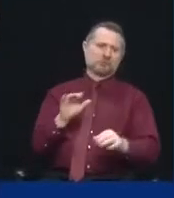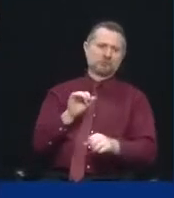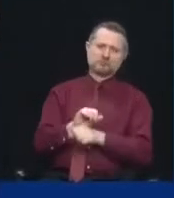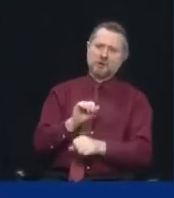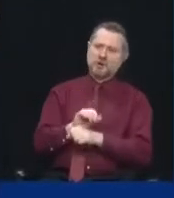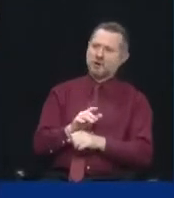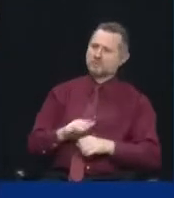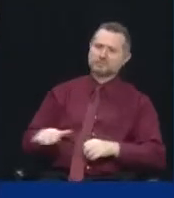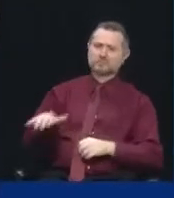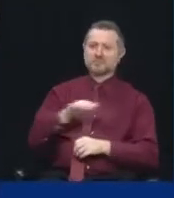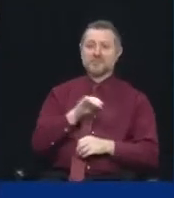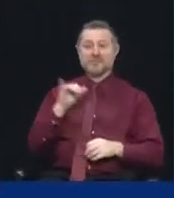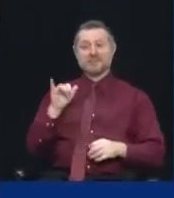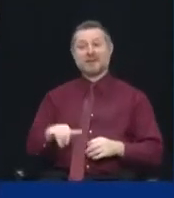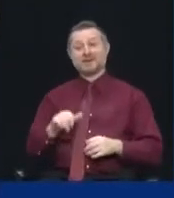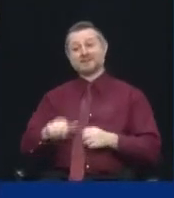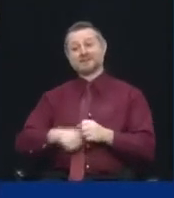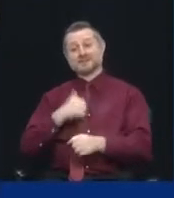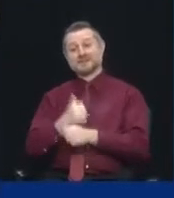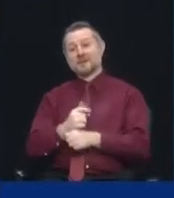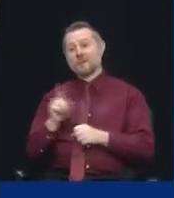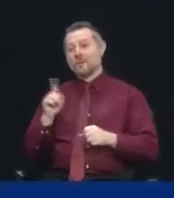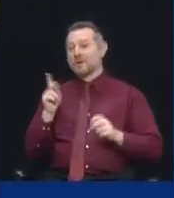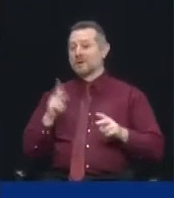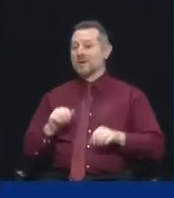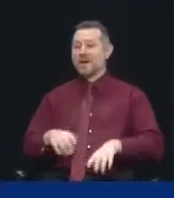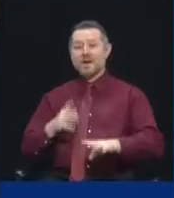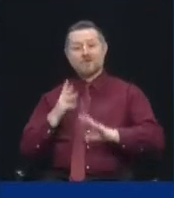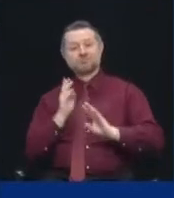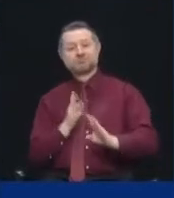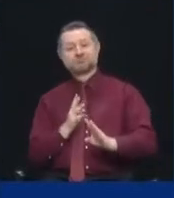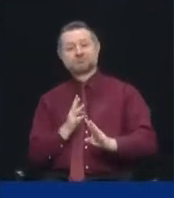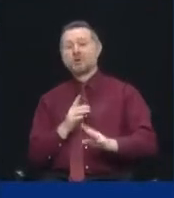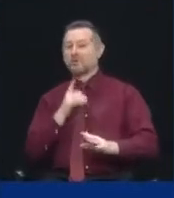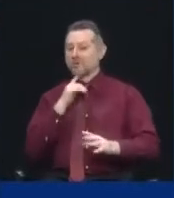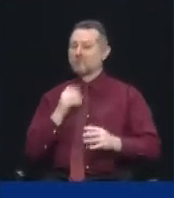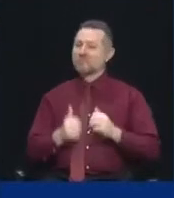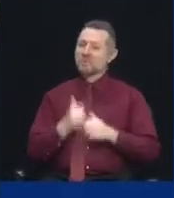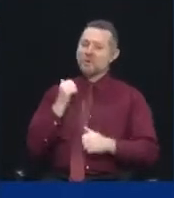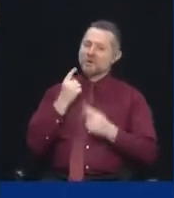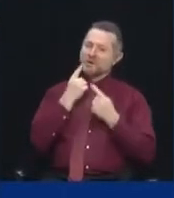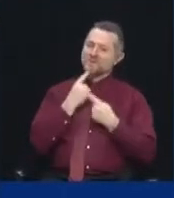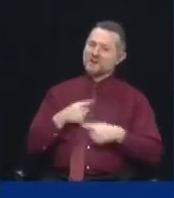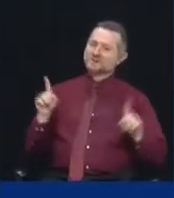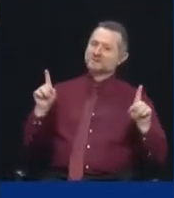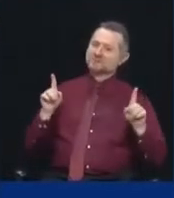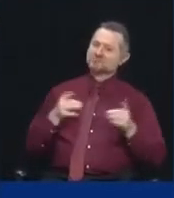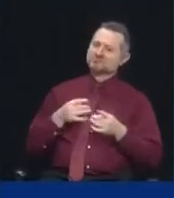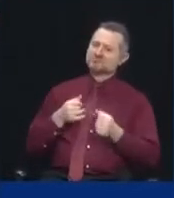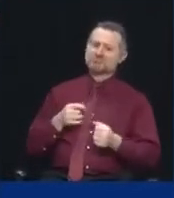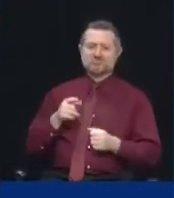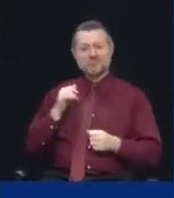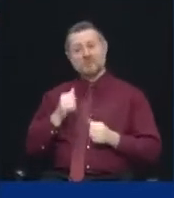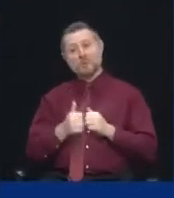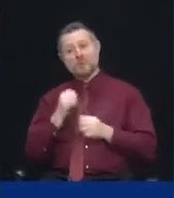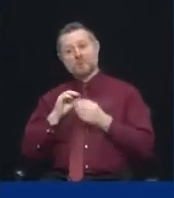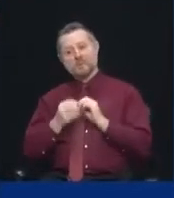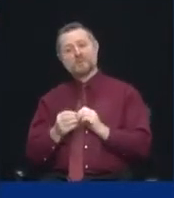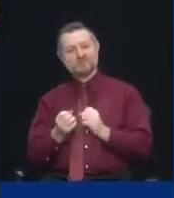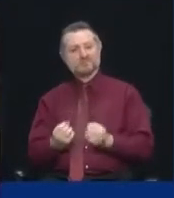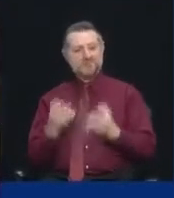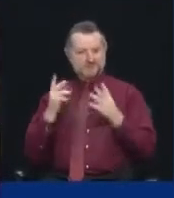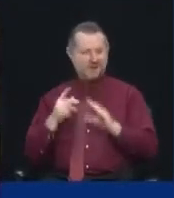the most effective vaccination sites in the state of New York in terms of numbers that are just